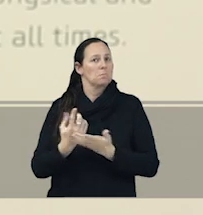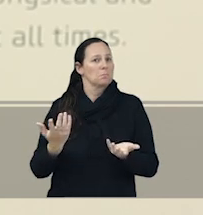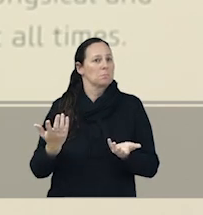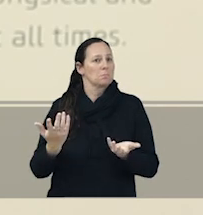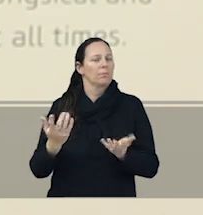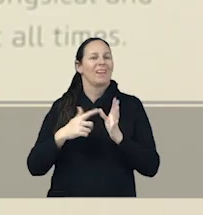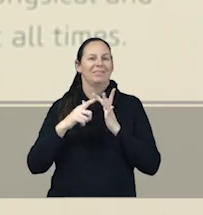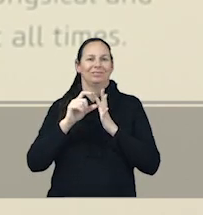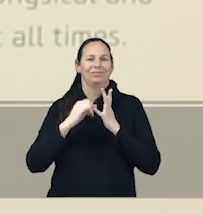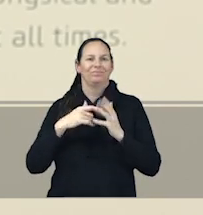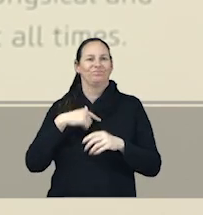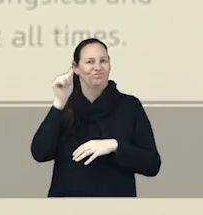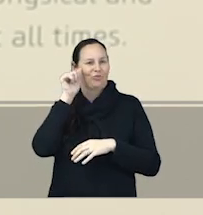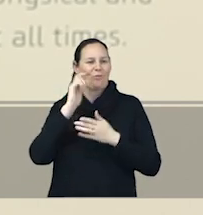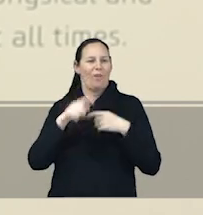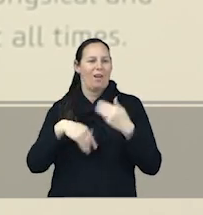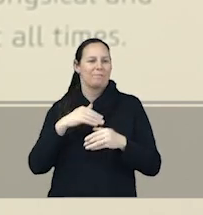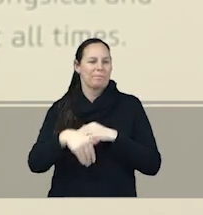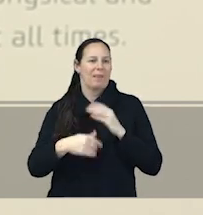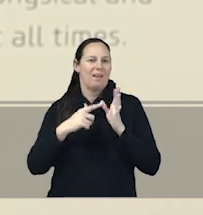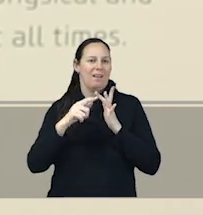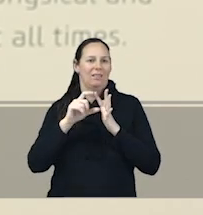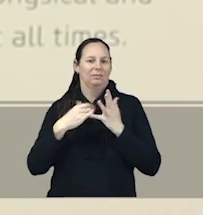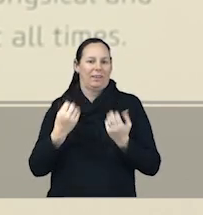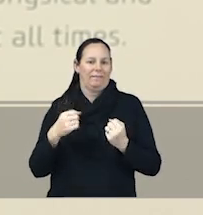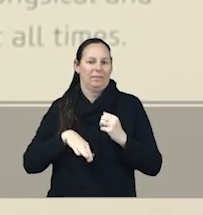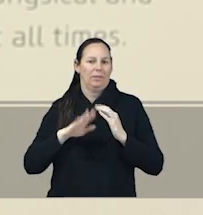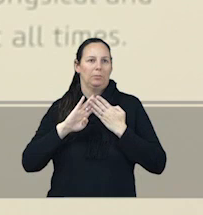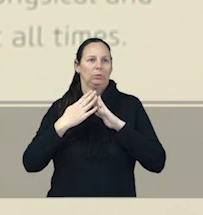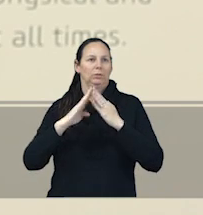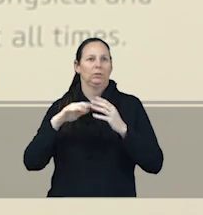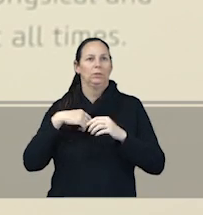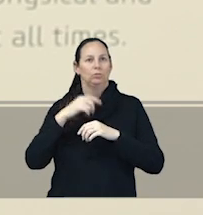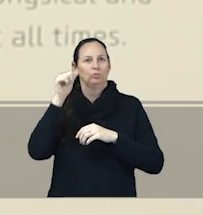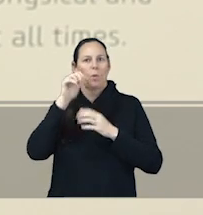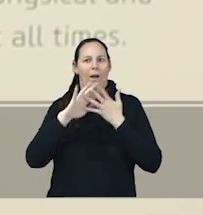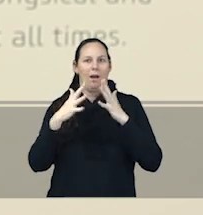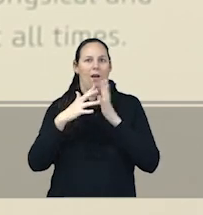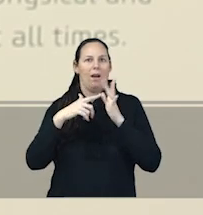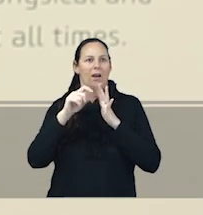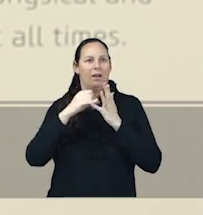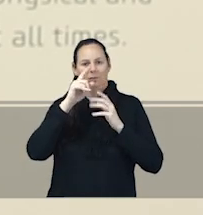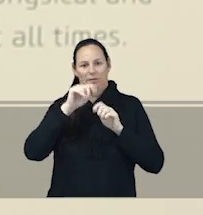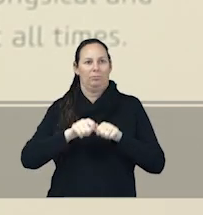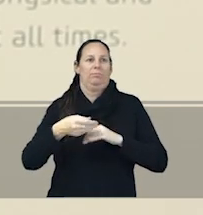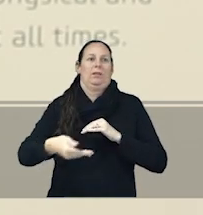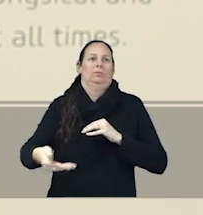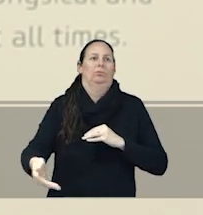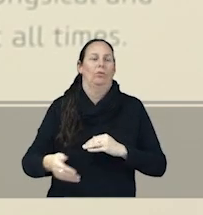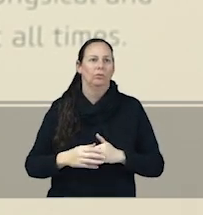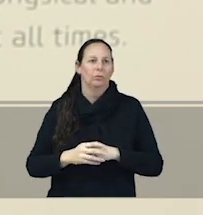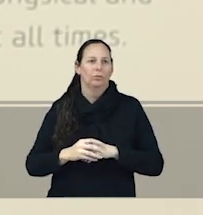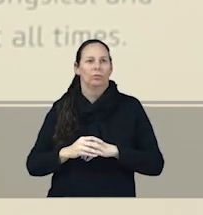acutely aware as a community and as a society of the AIDS epidemic and the existence of AIDS and how AIDS can be transferred.